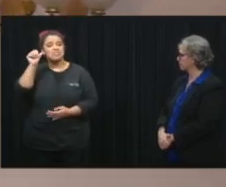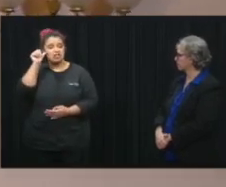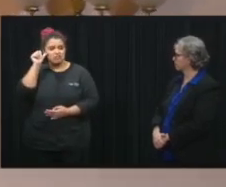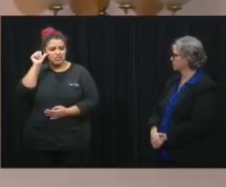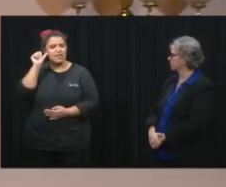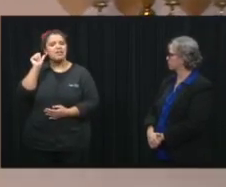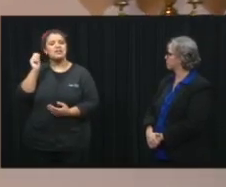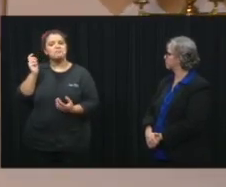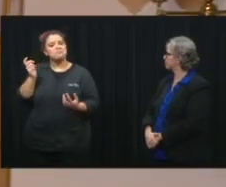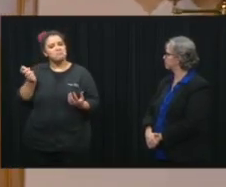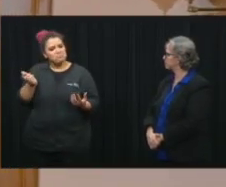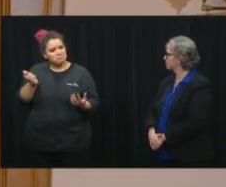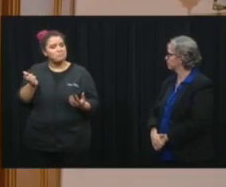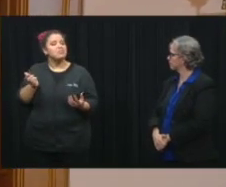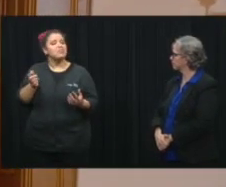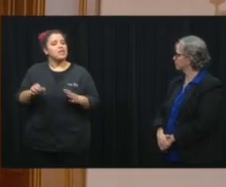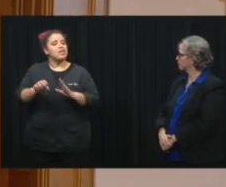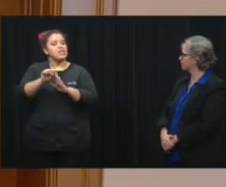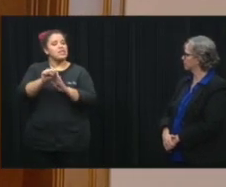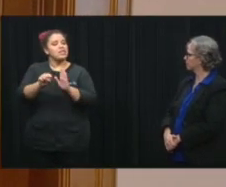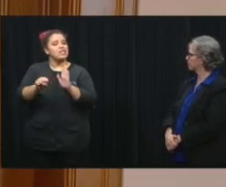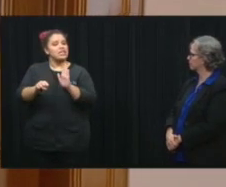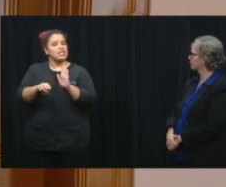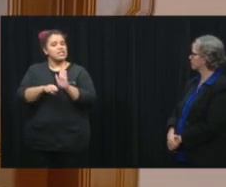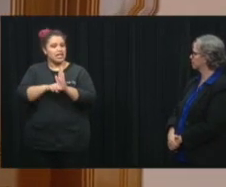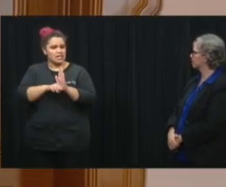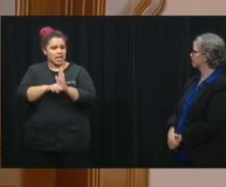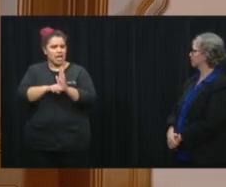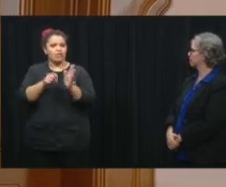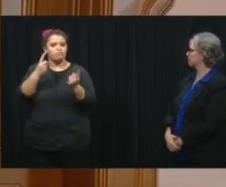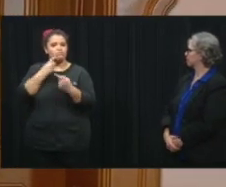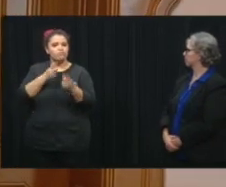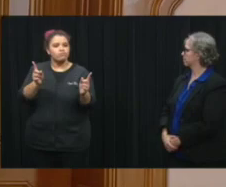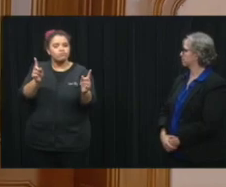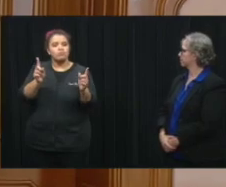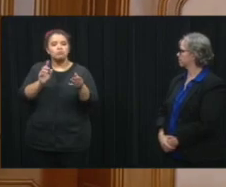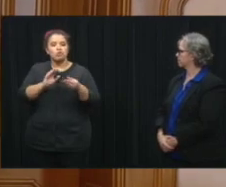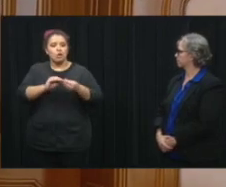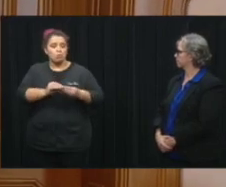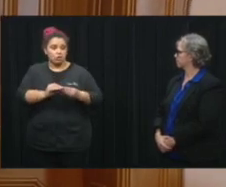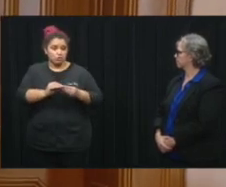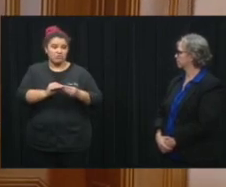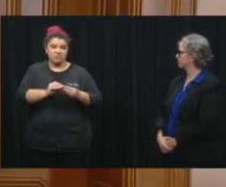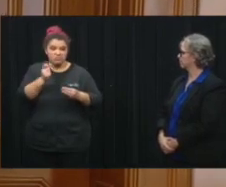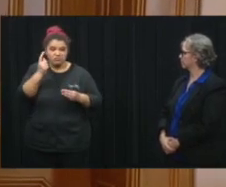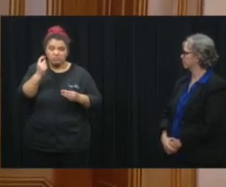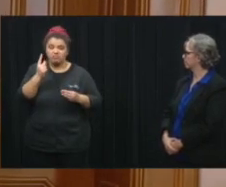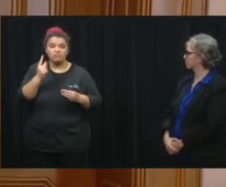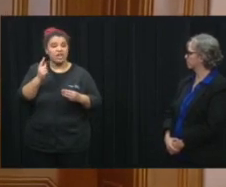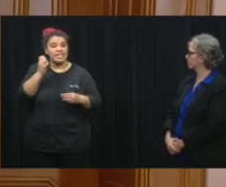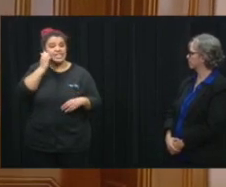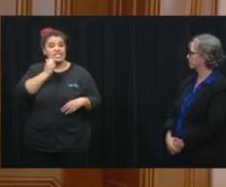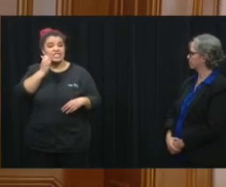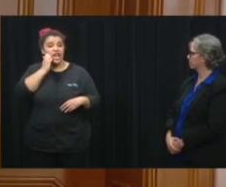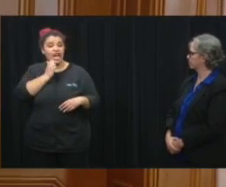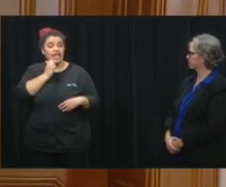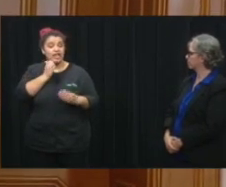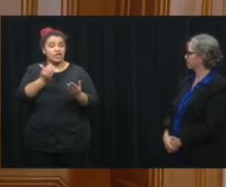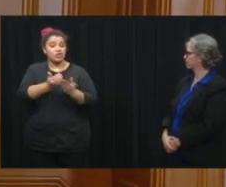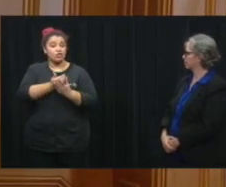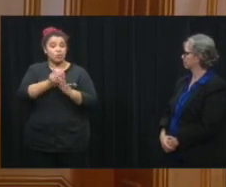obviously, the state put out projections that daily new cases could reach 6,000 to 8,000 a